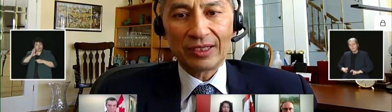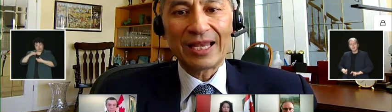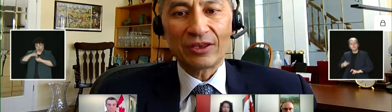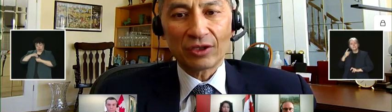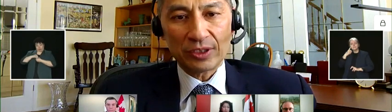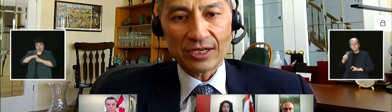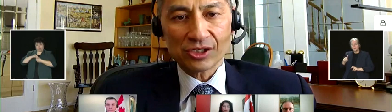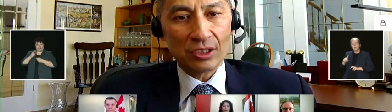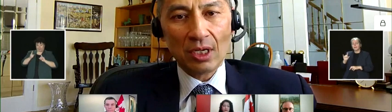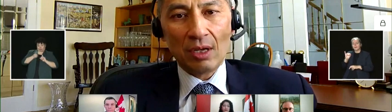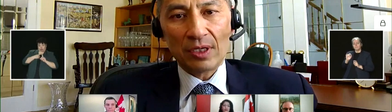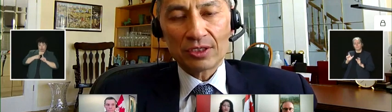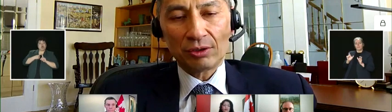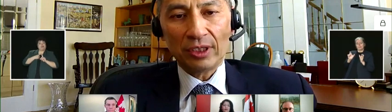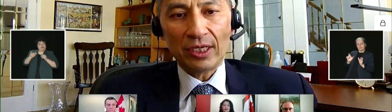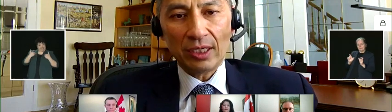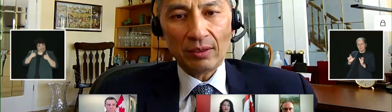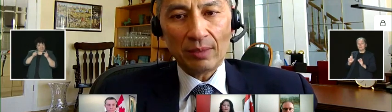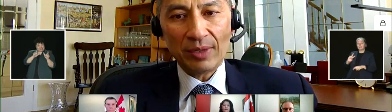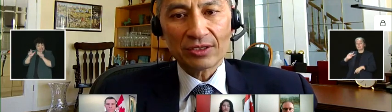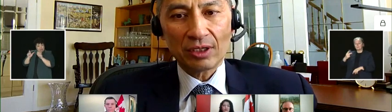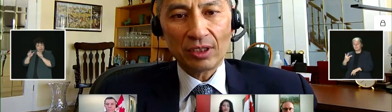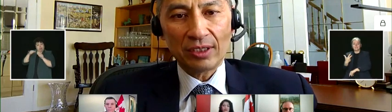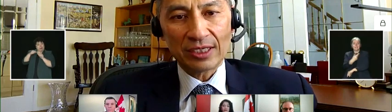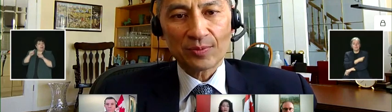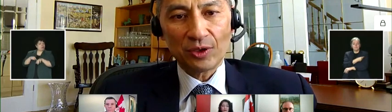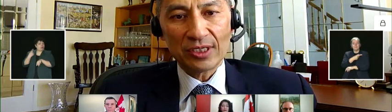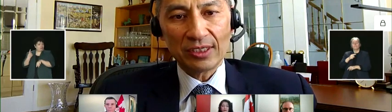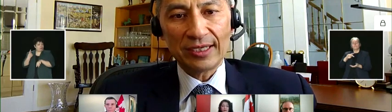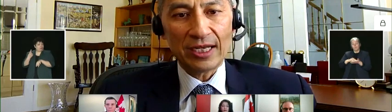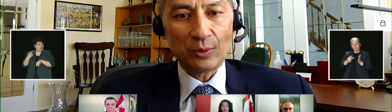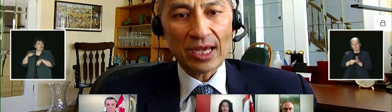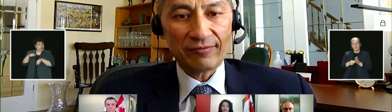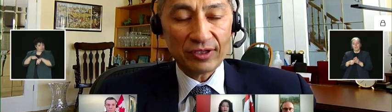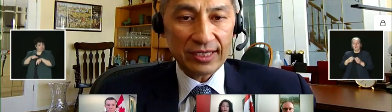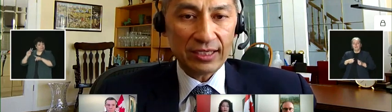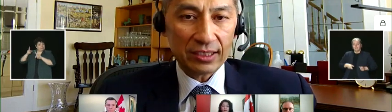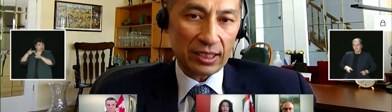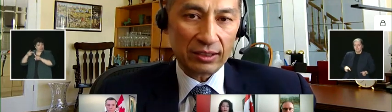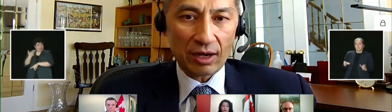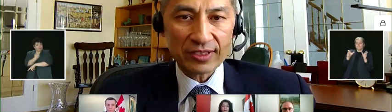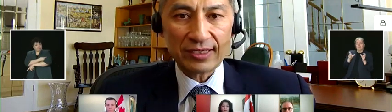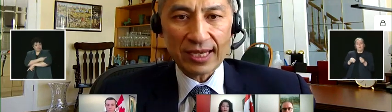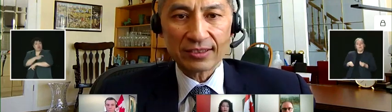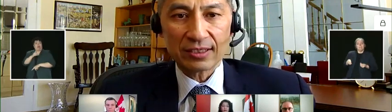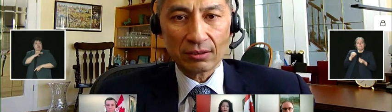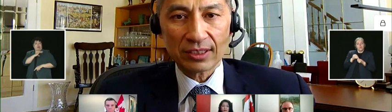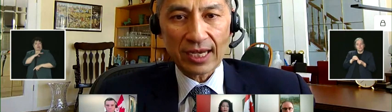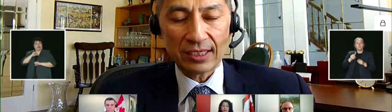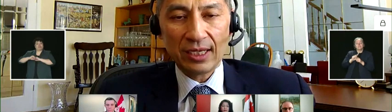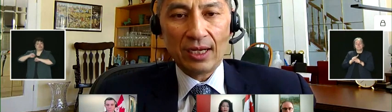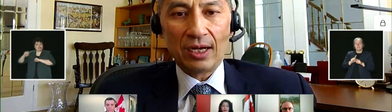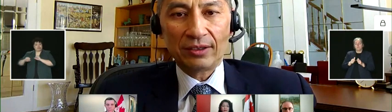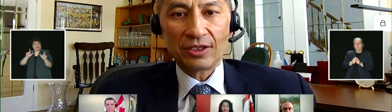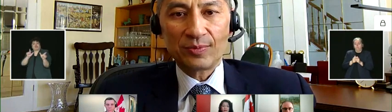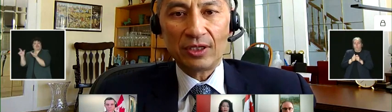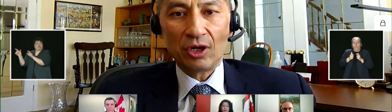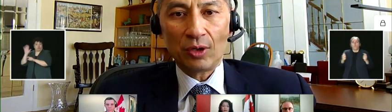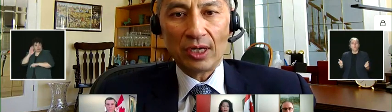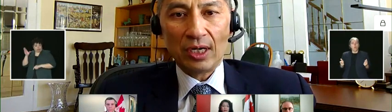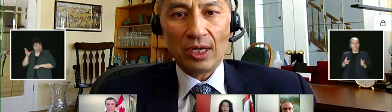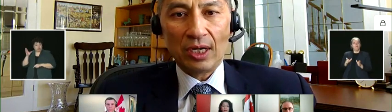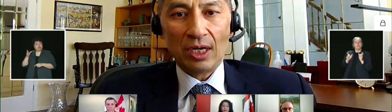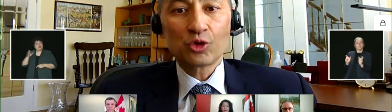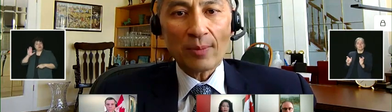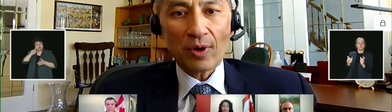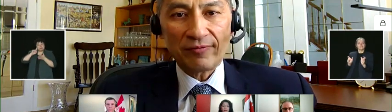sort of the length of protection. But certainly, based on the experience and the data we have to date that obviously NACI's looked at, there's been